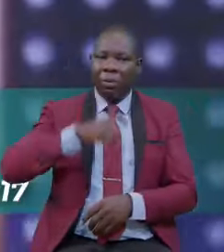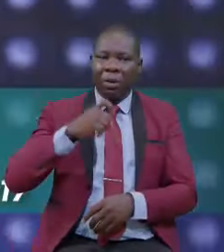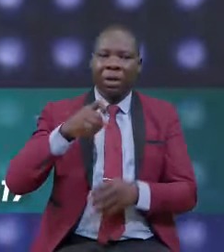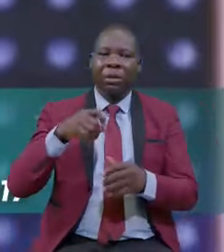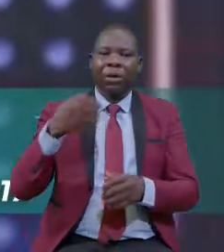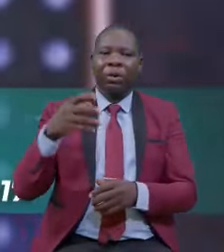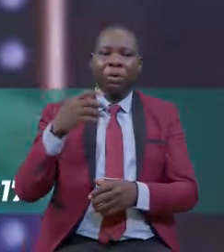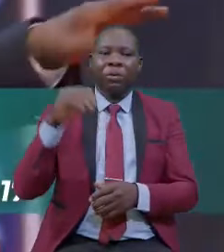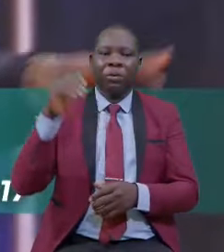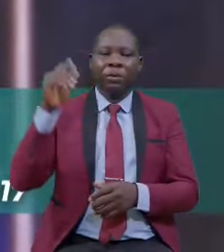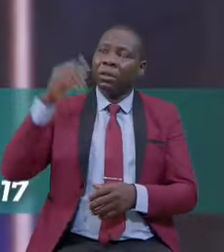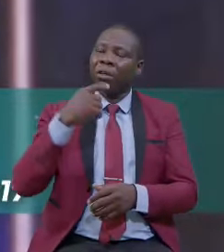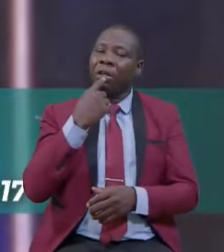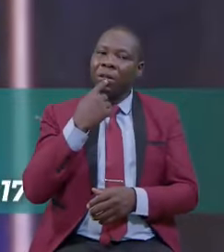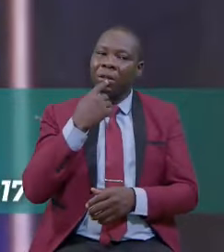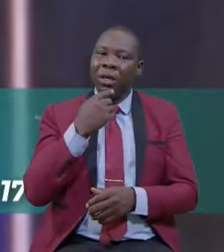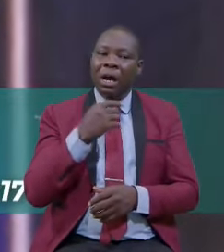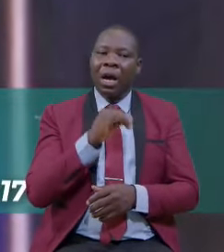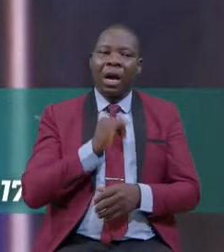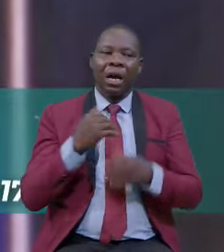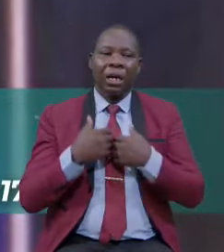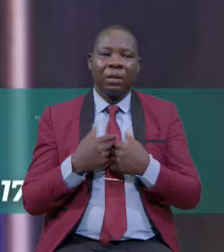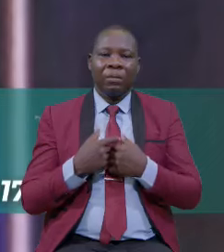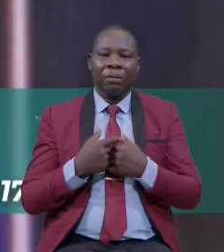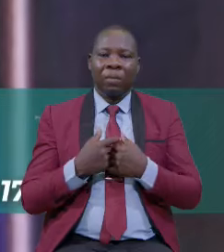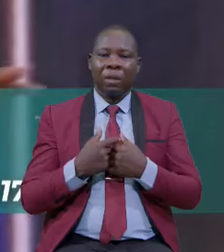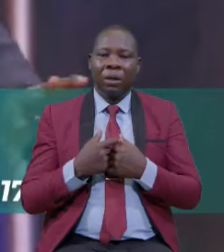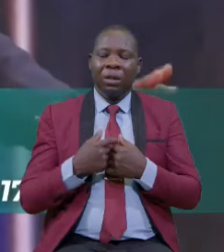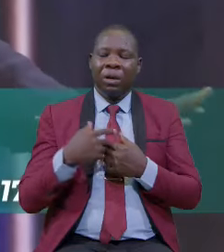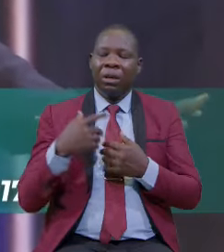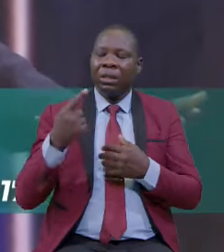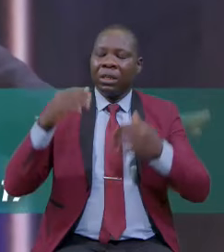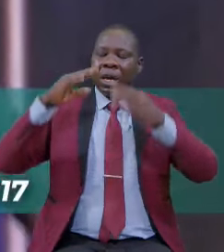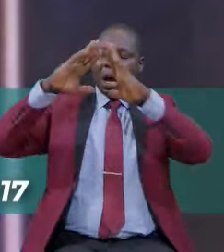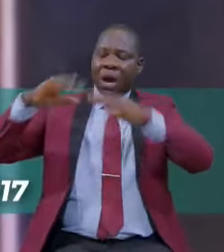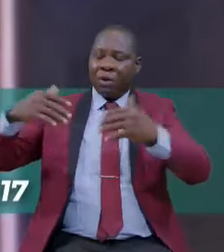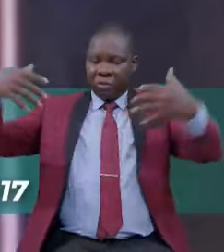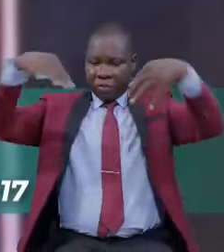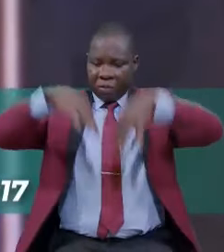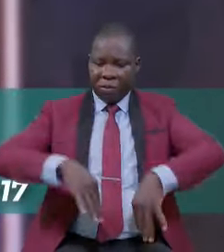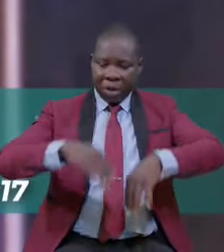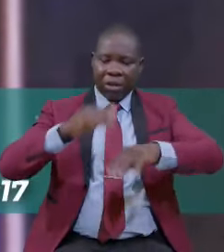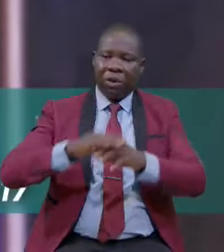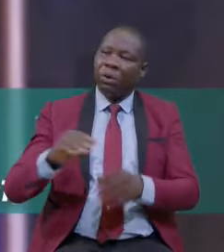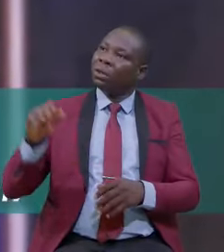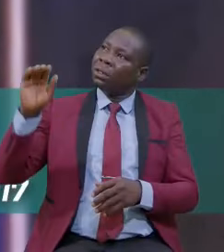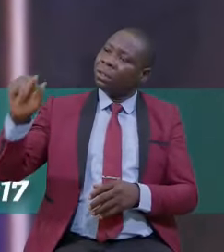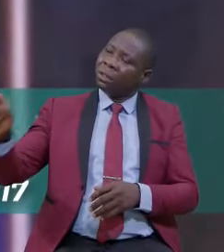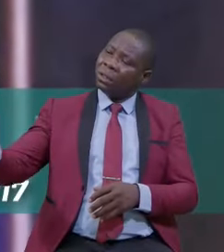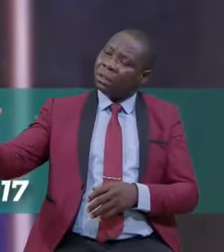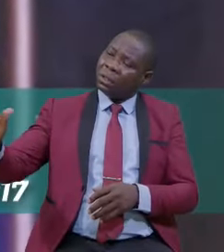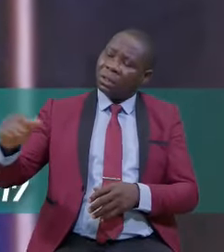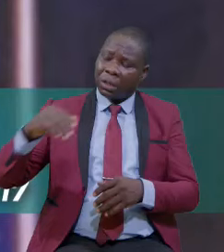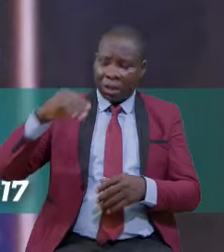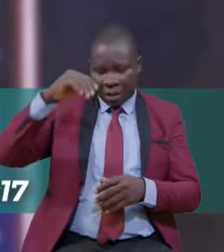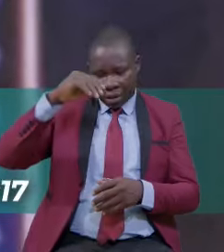house fell upon his son. All the same, whatever happens, this is earth. Heaven is coming. Neither have I